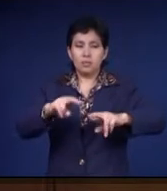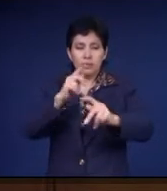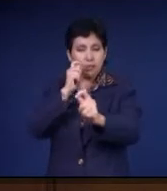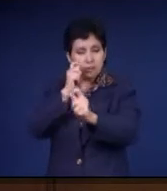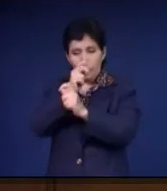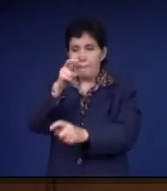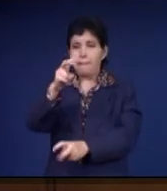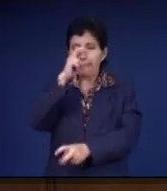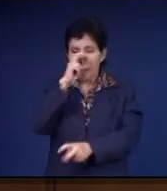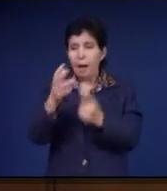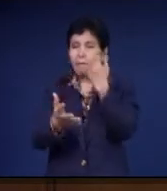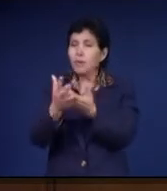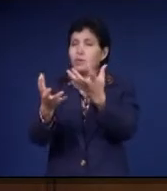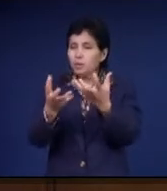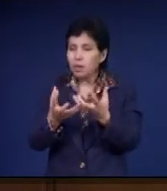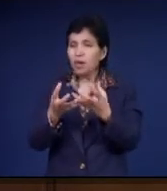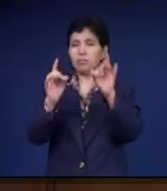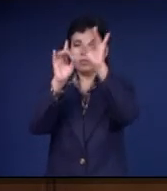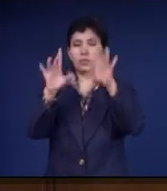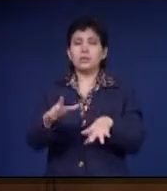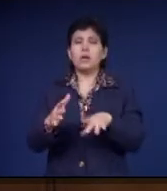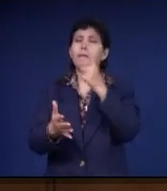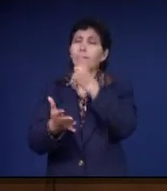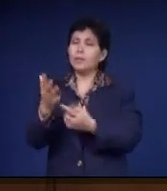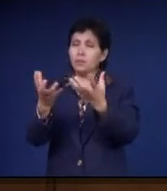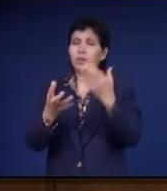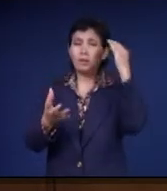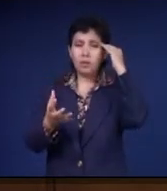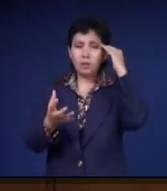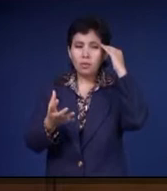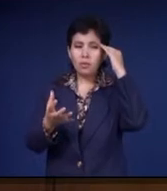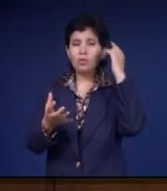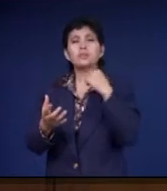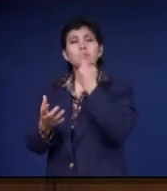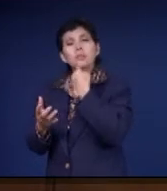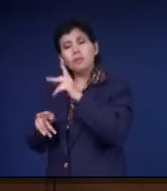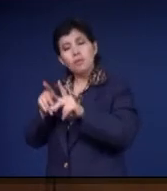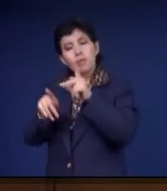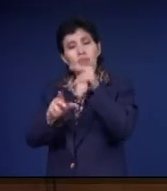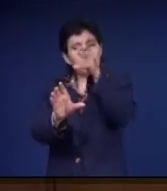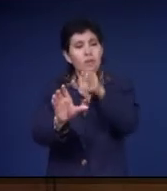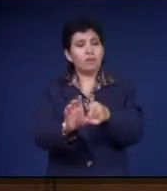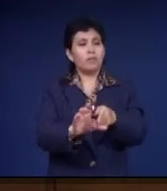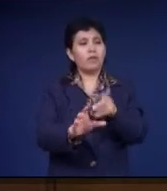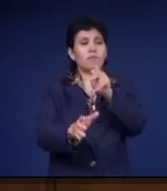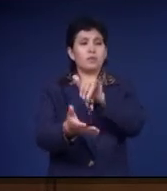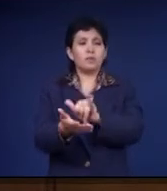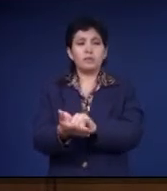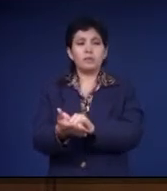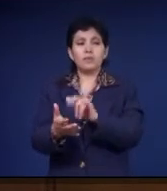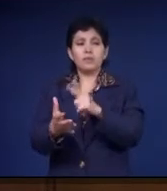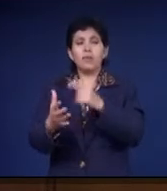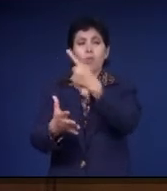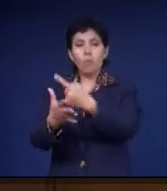and clearly identify what you want to test, what you want to know, who your people are, and try to eliminate what are